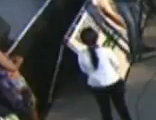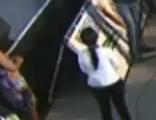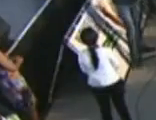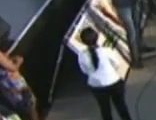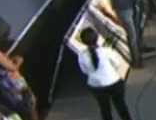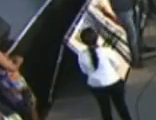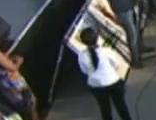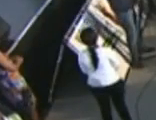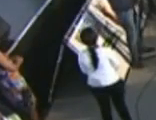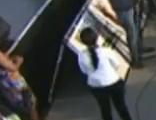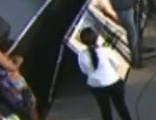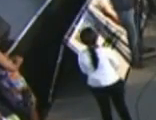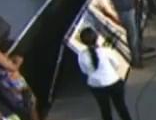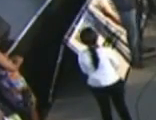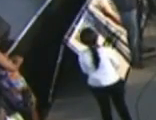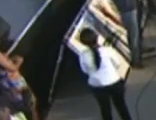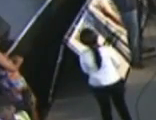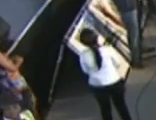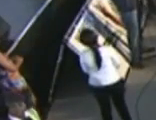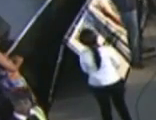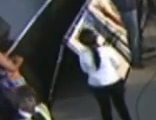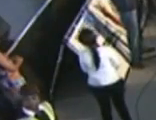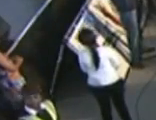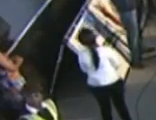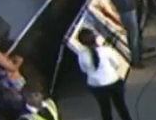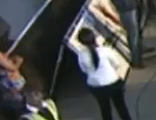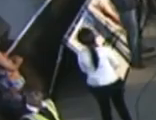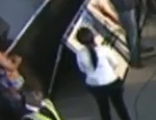Long live the women of South Africa, long live.